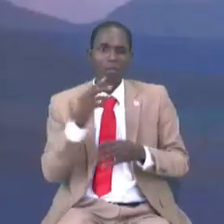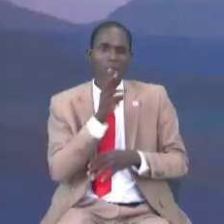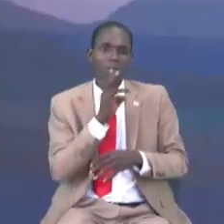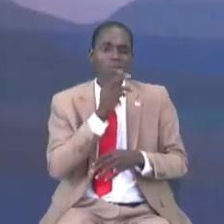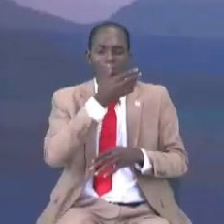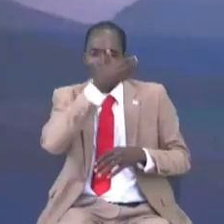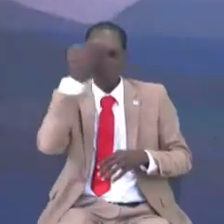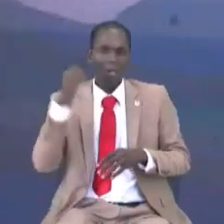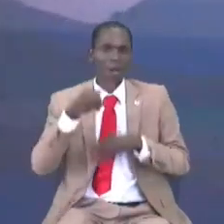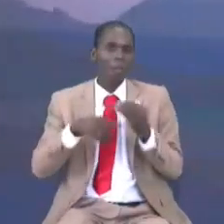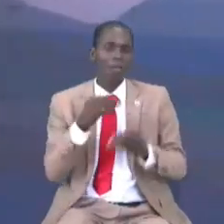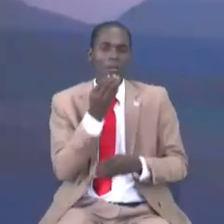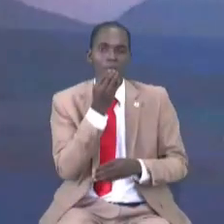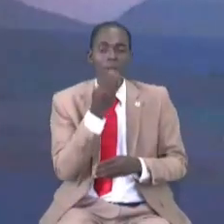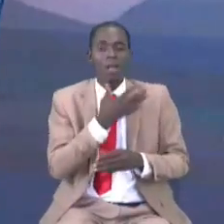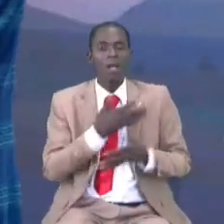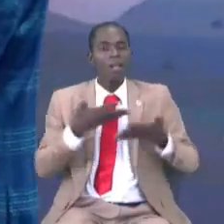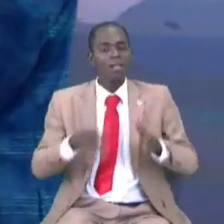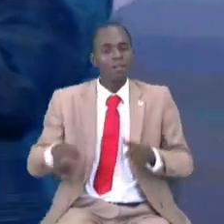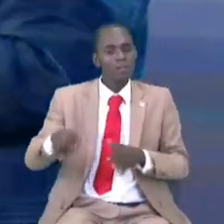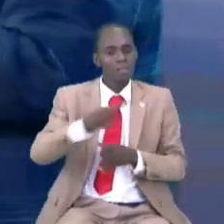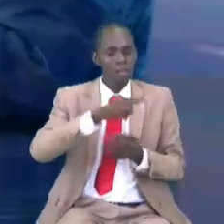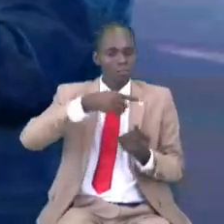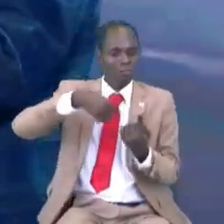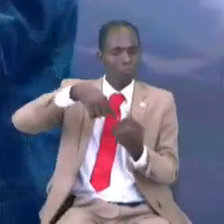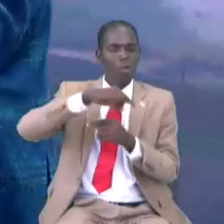everyone from the evil, from his evil way,